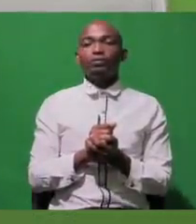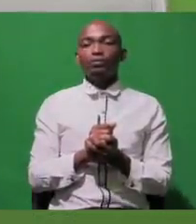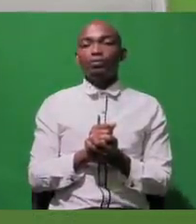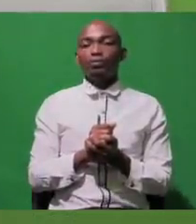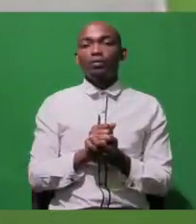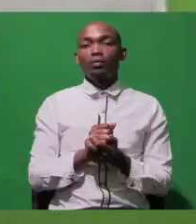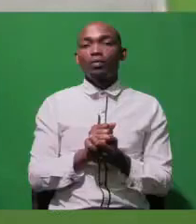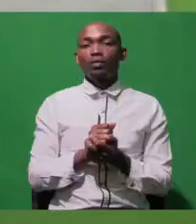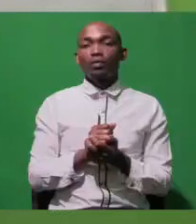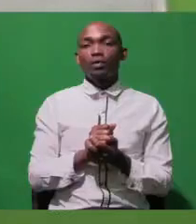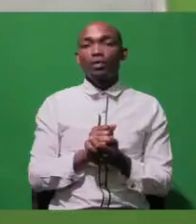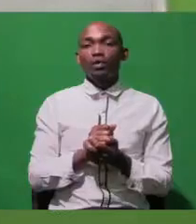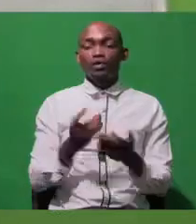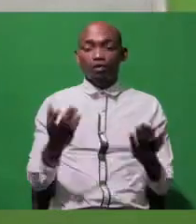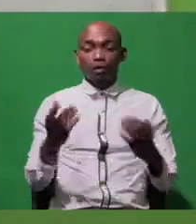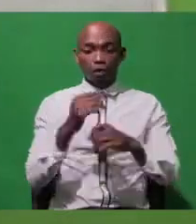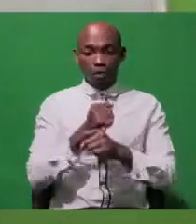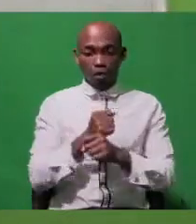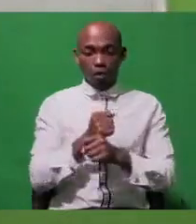here,